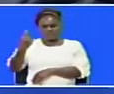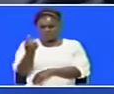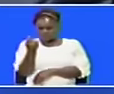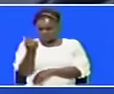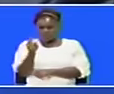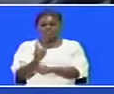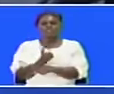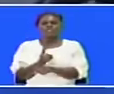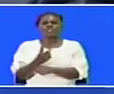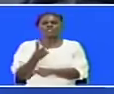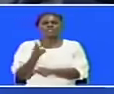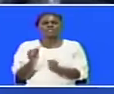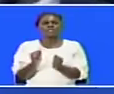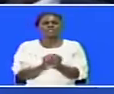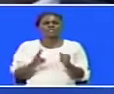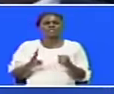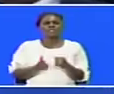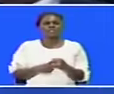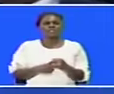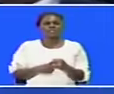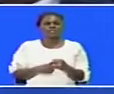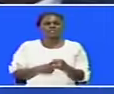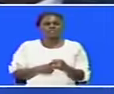minutes of 2017.